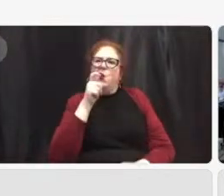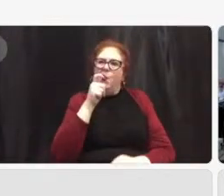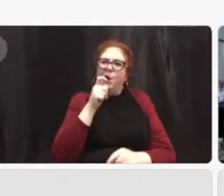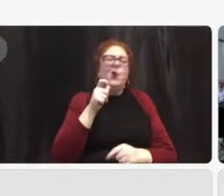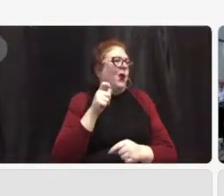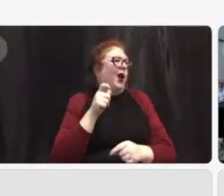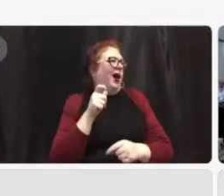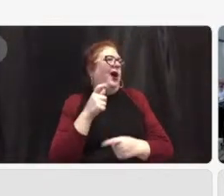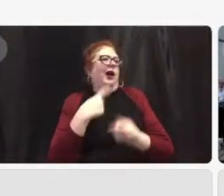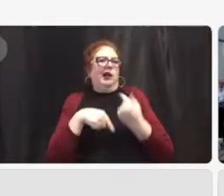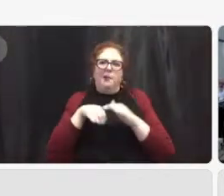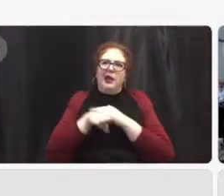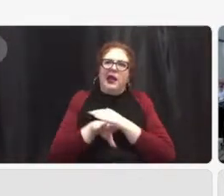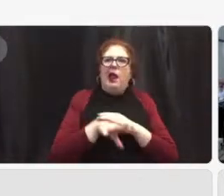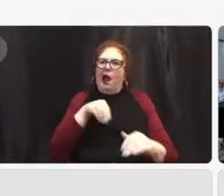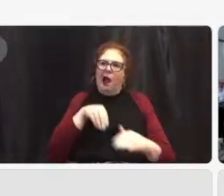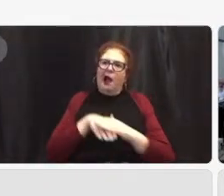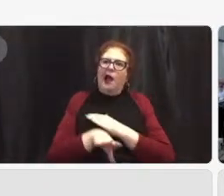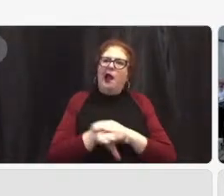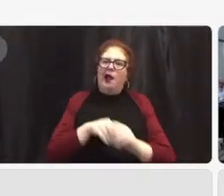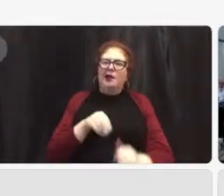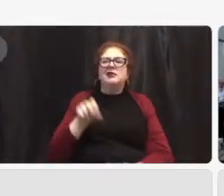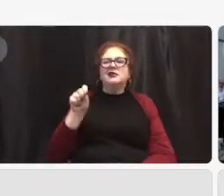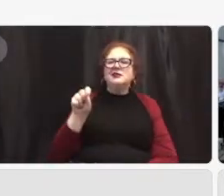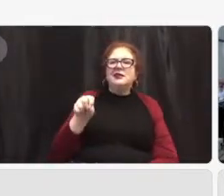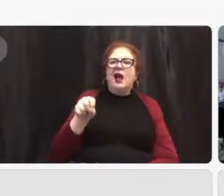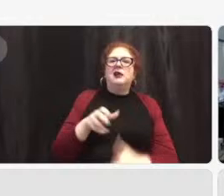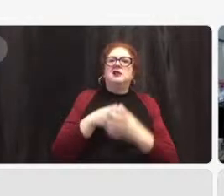of crime that's in that area,